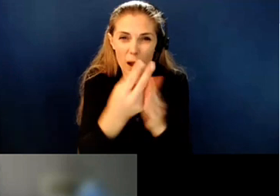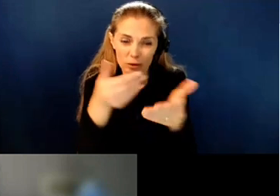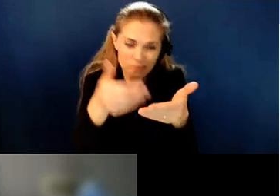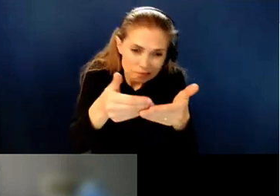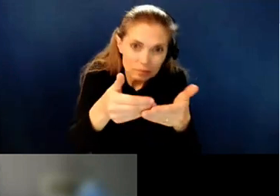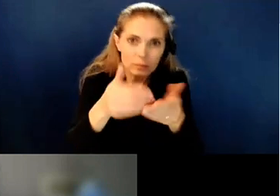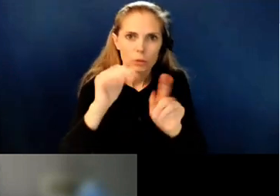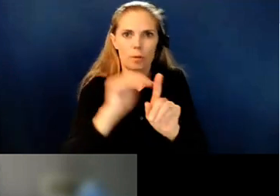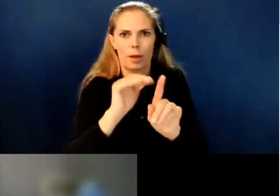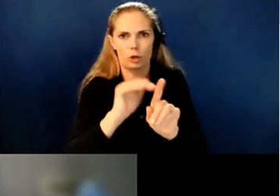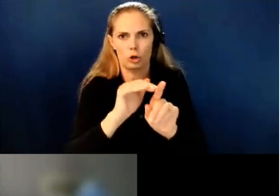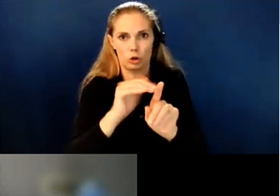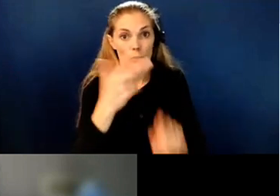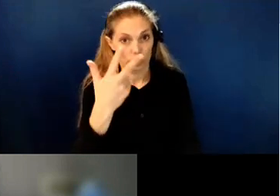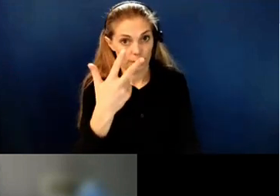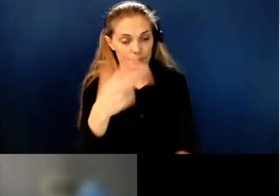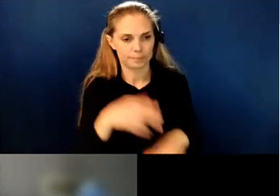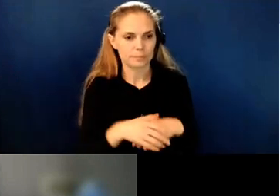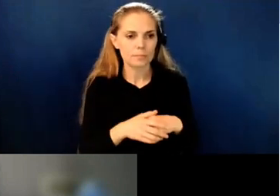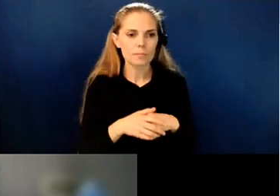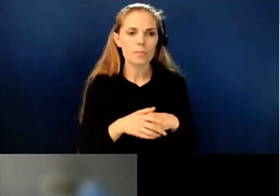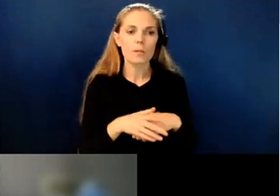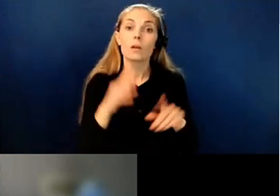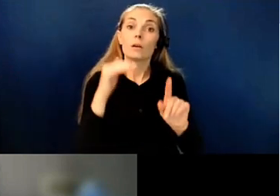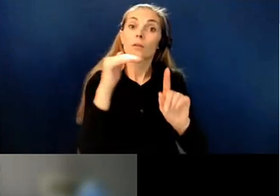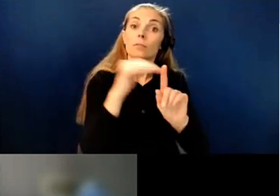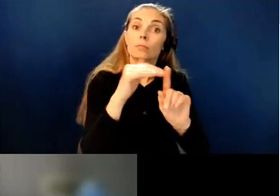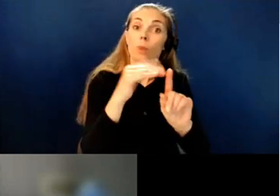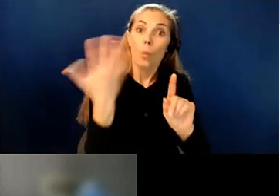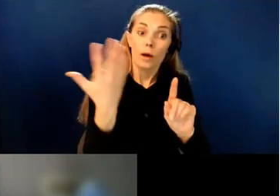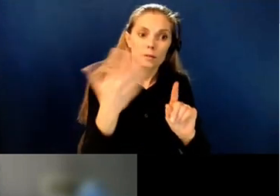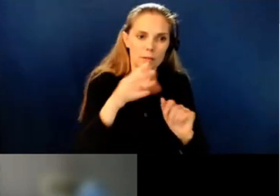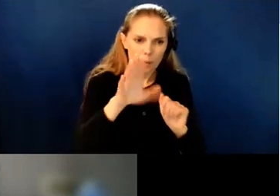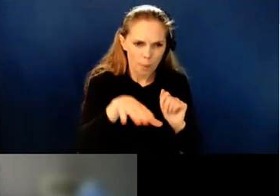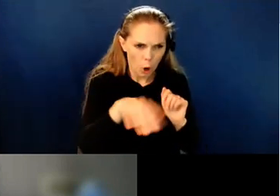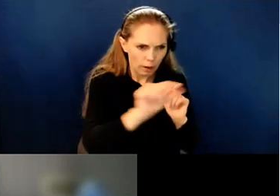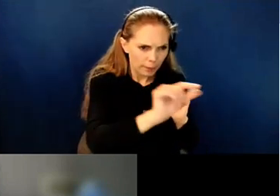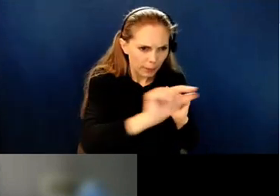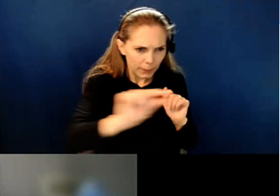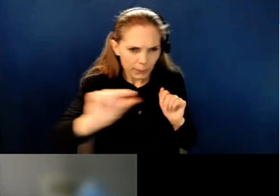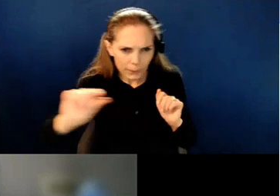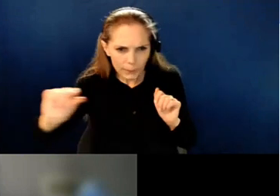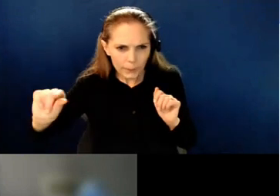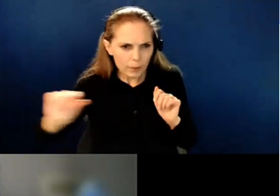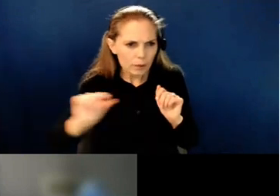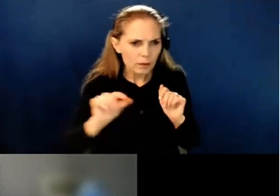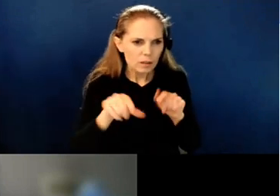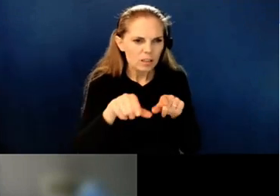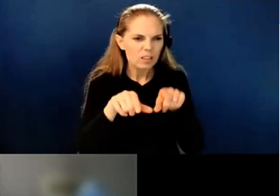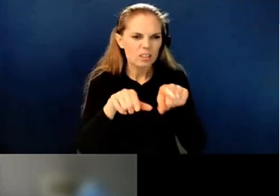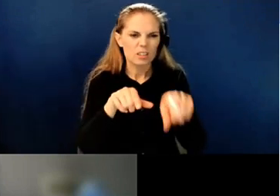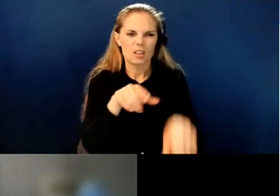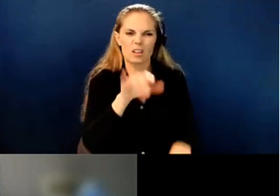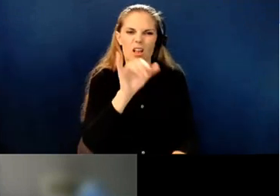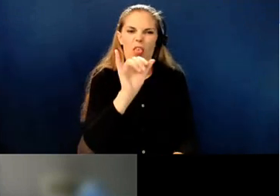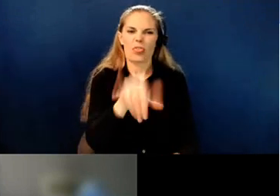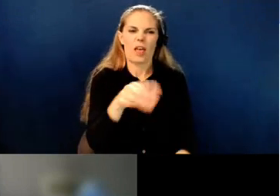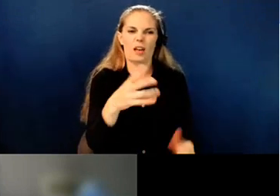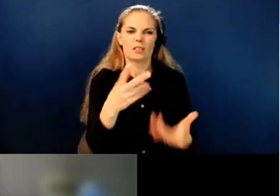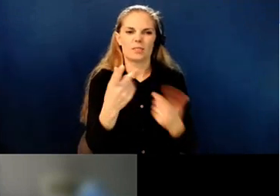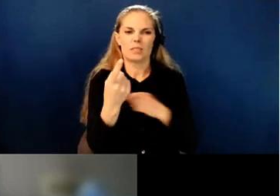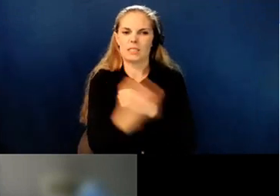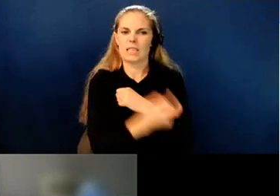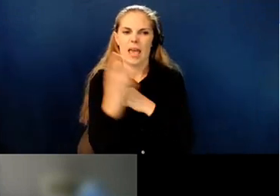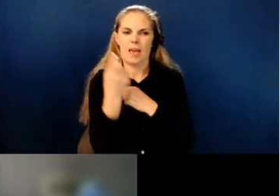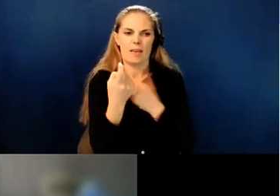going to receive. These all include these tags. So these are basically placeholders for dynamic data. They're going to be